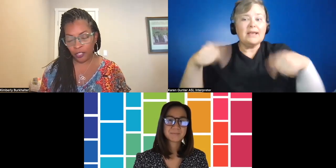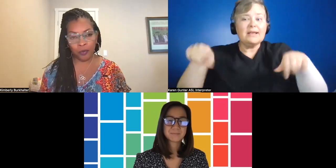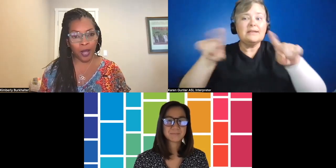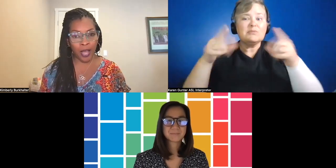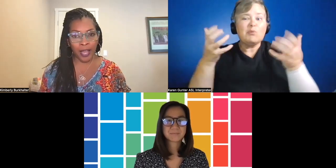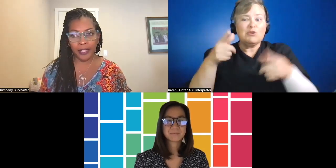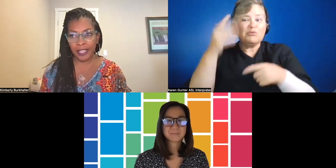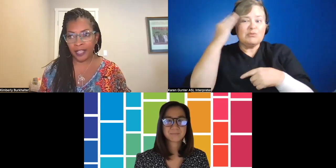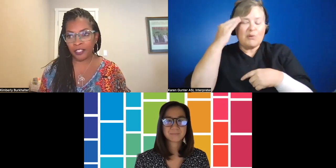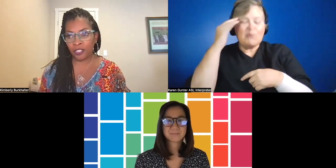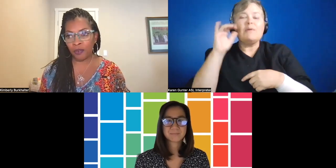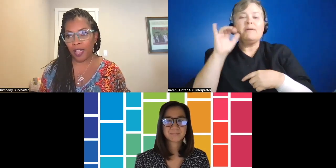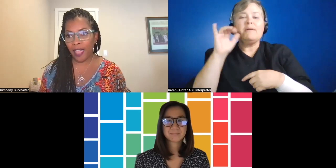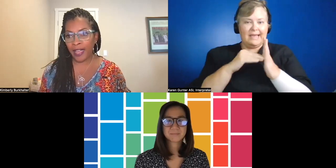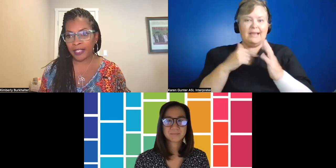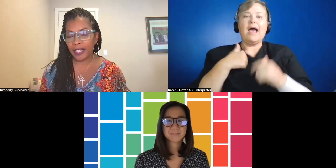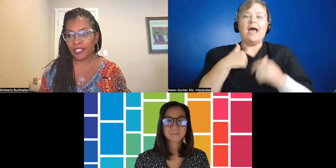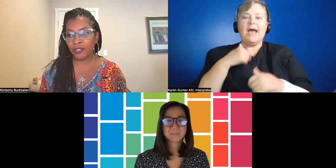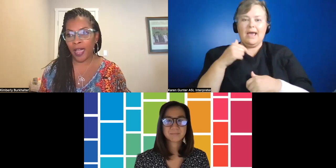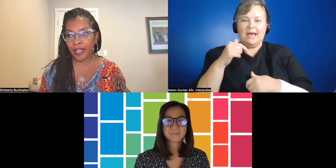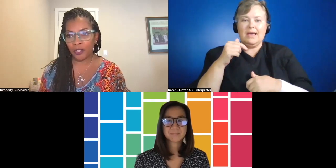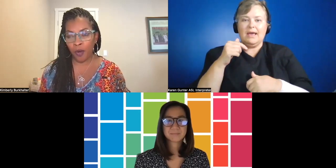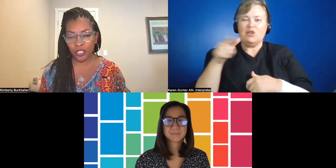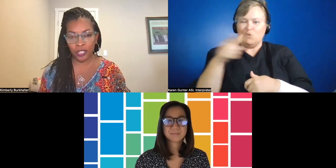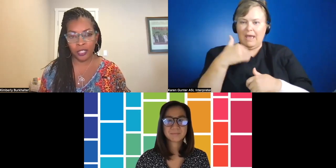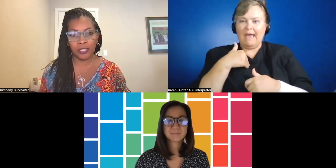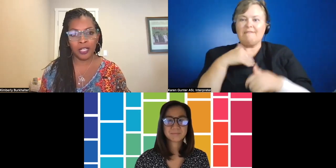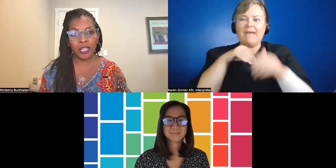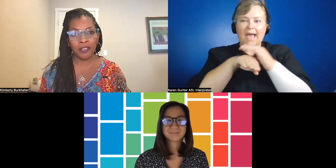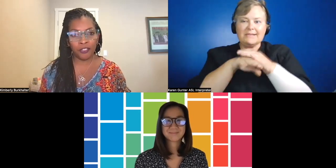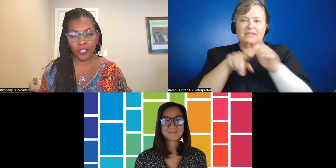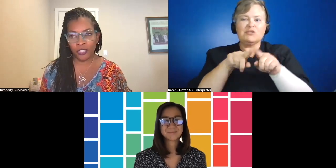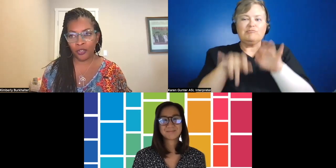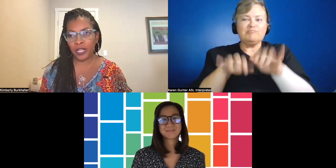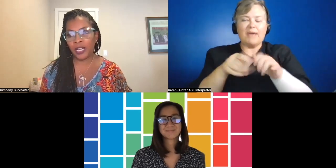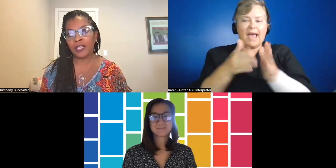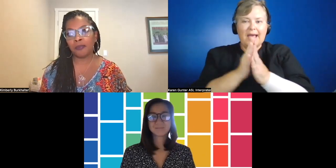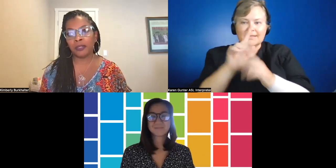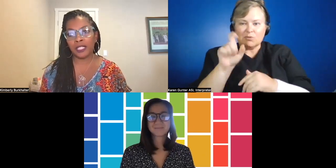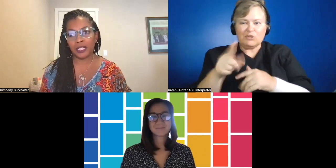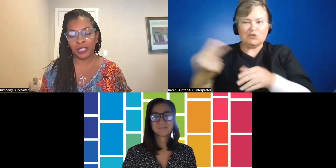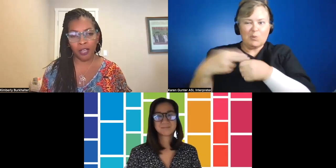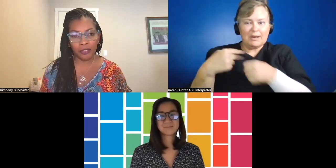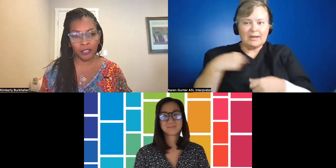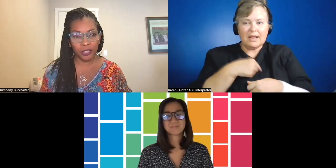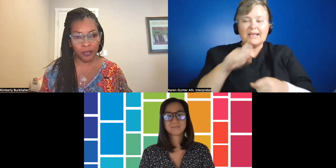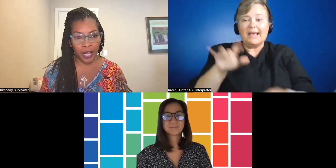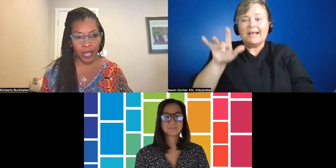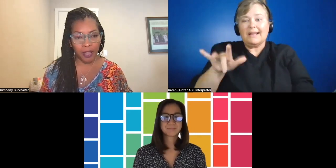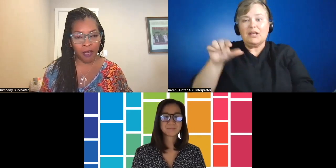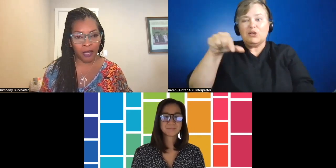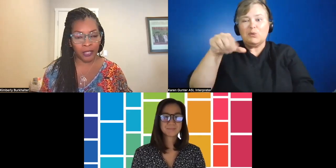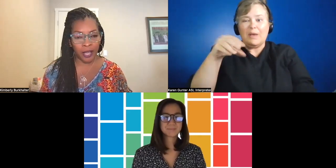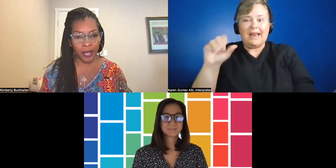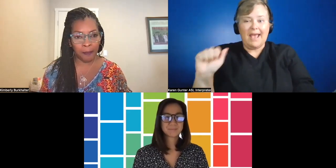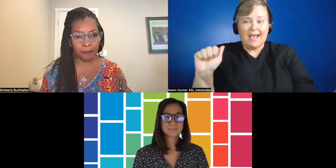that again, do have access to ask questions. If you're just joining us, please click on the Q&A